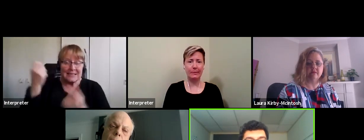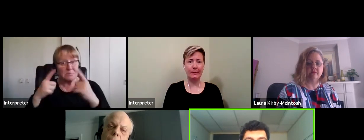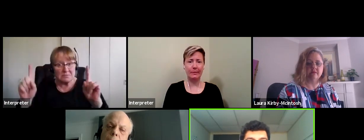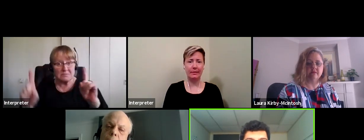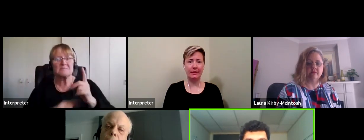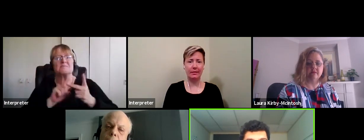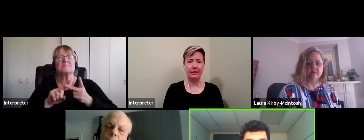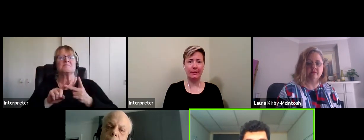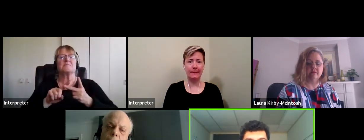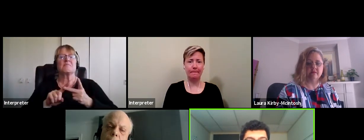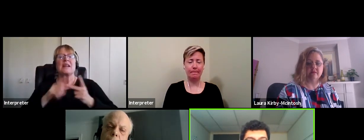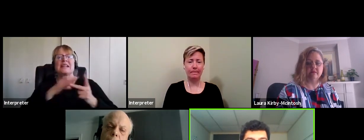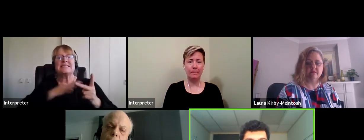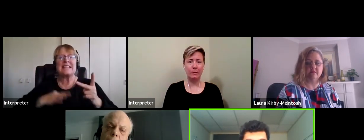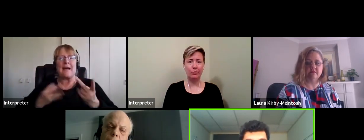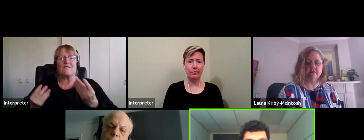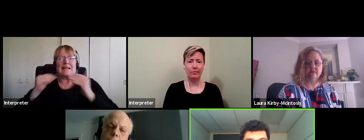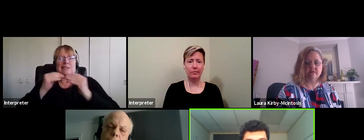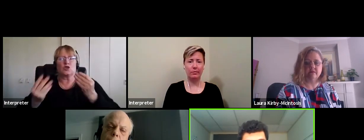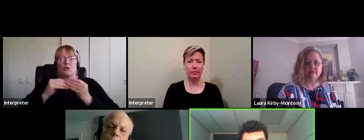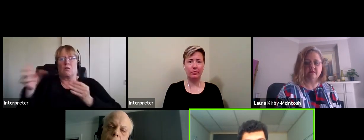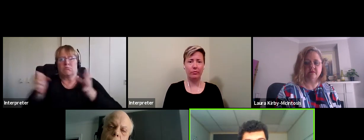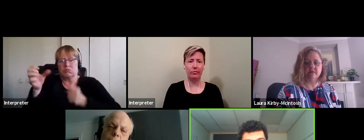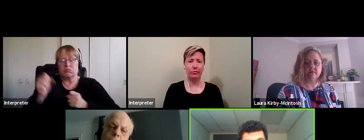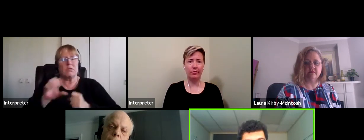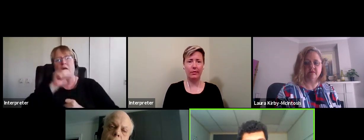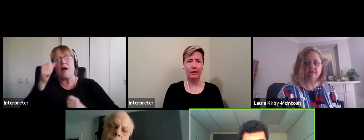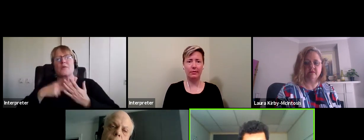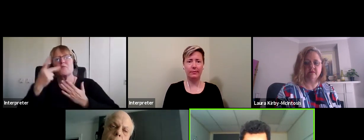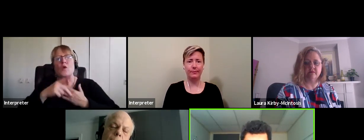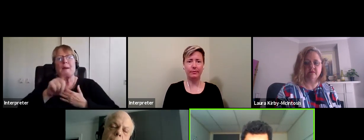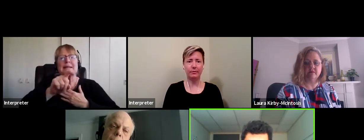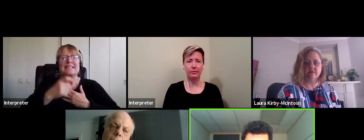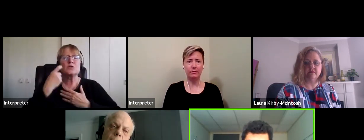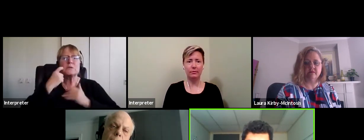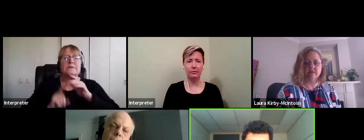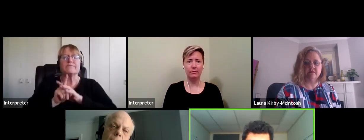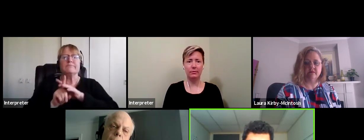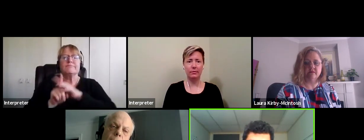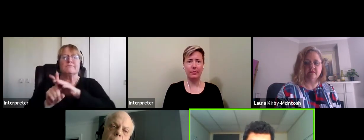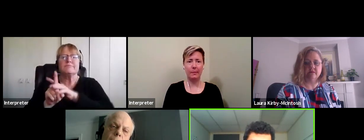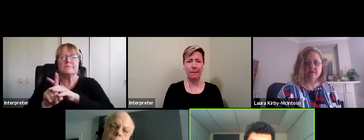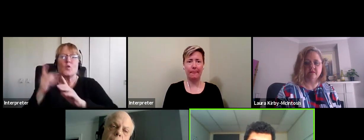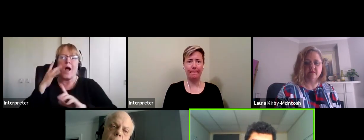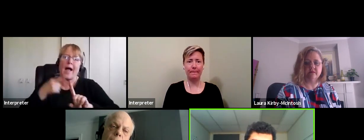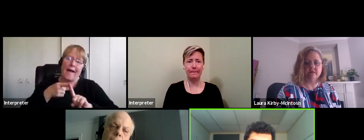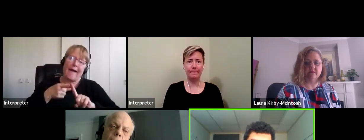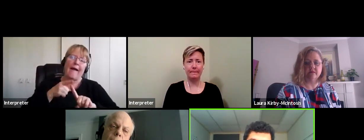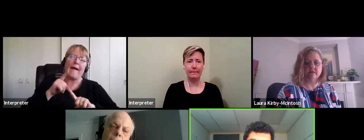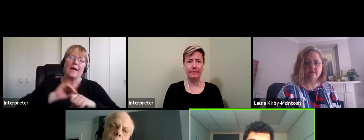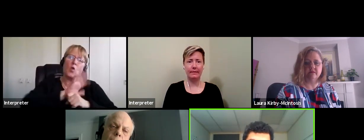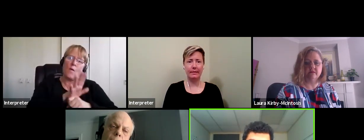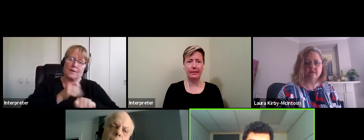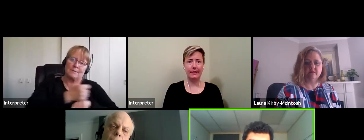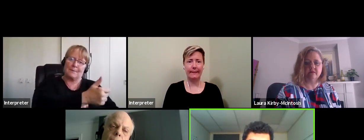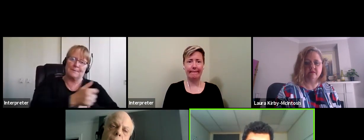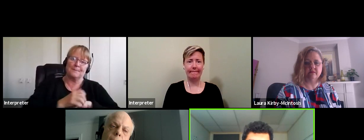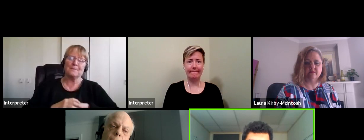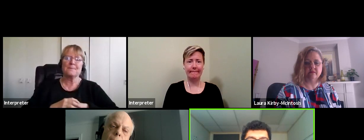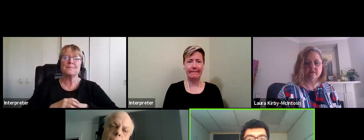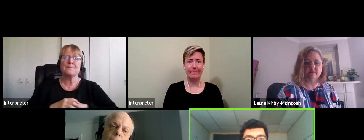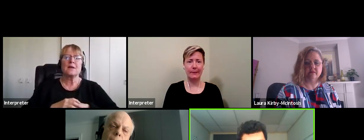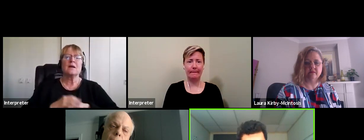but also additional staffing needs and new program needs, et cetera, that have come on as a result of this. But I'll come back to